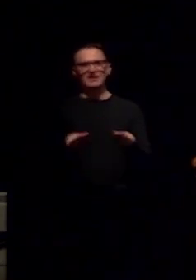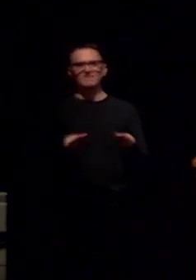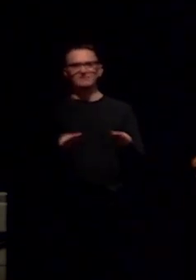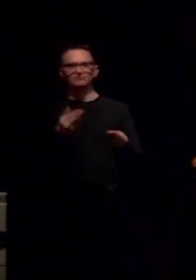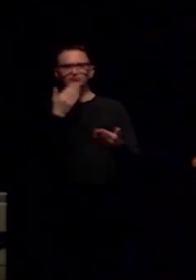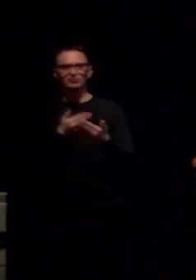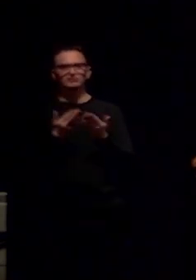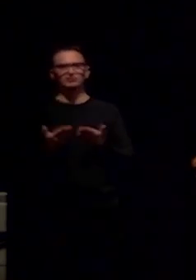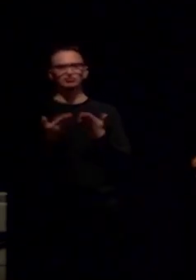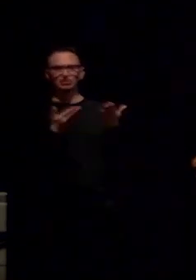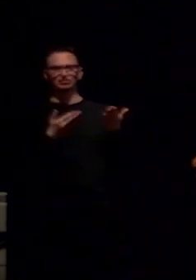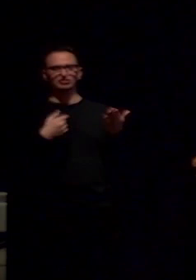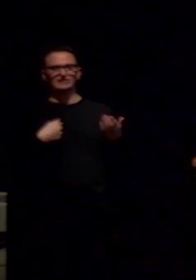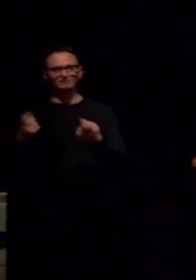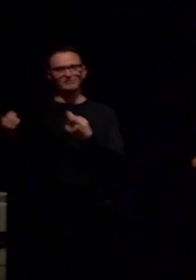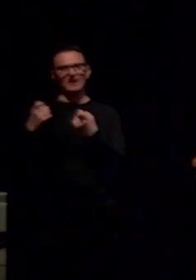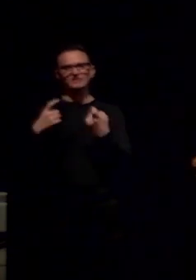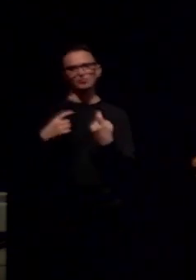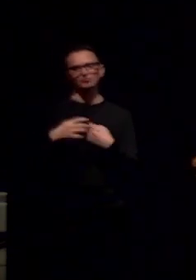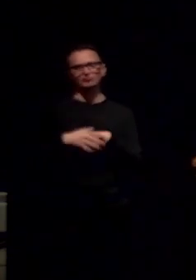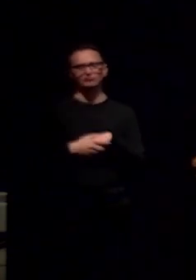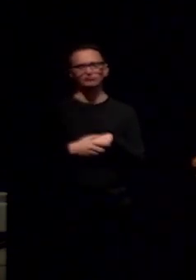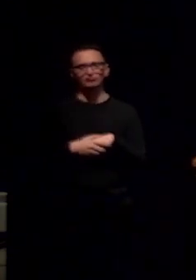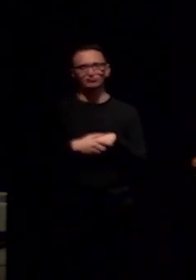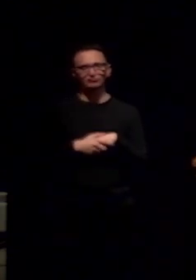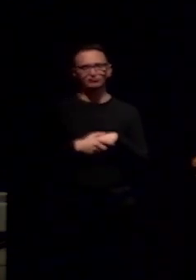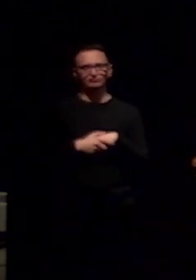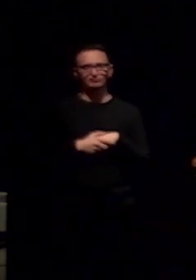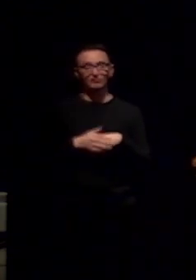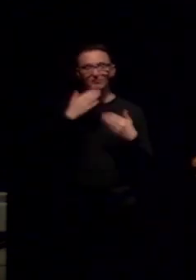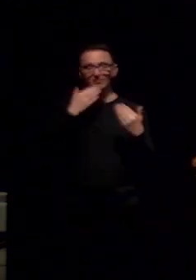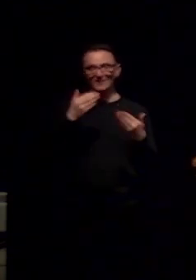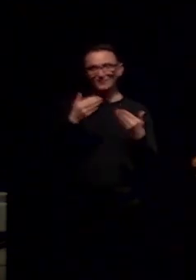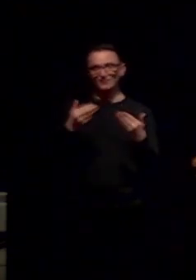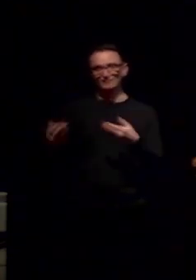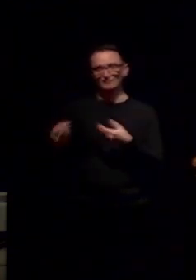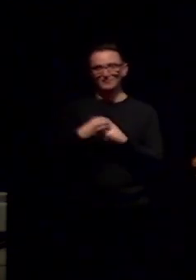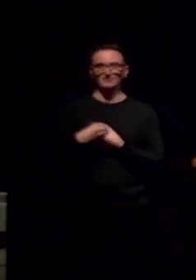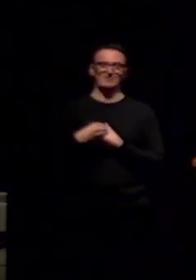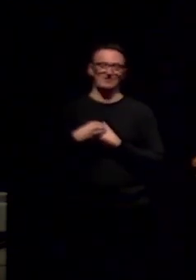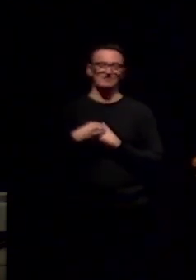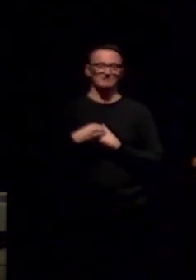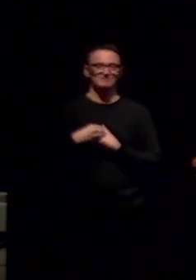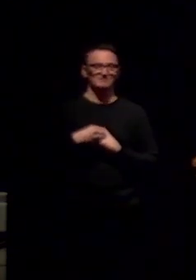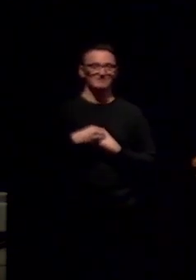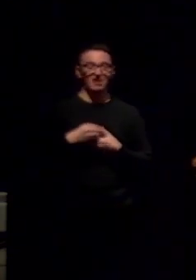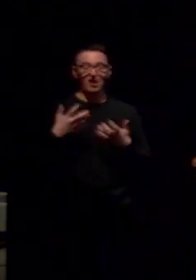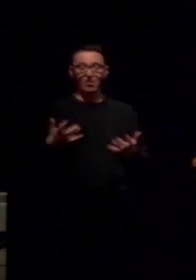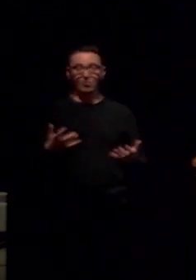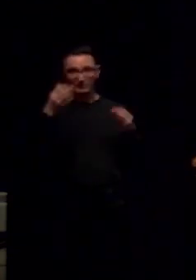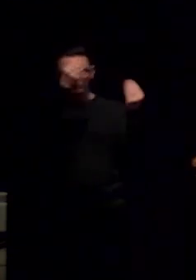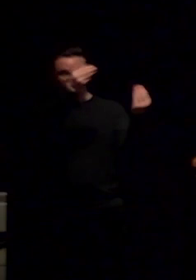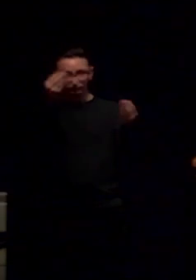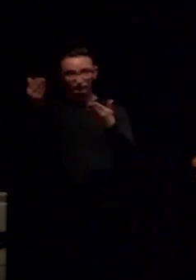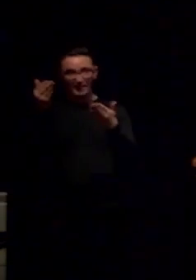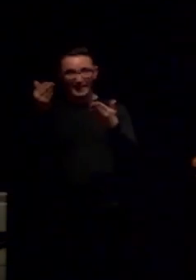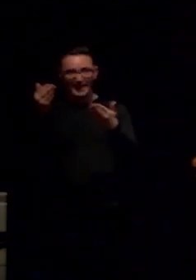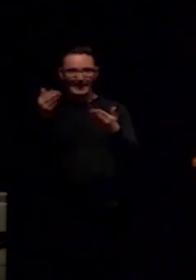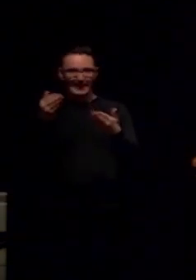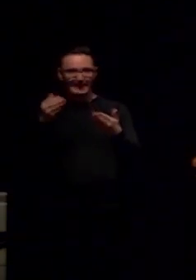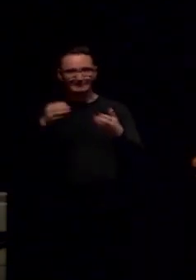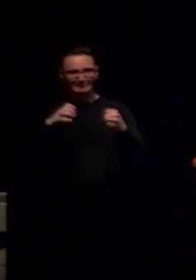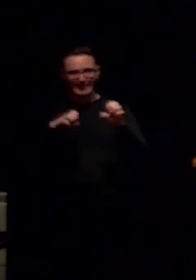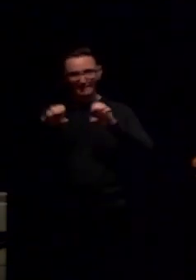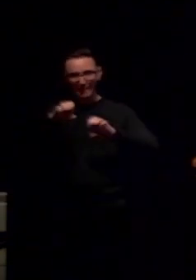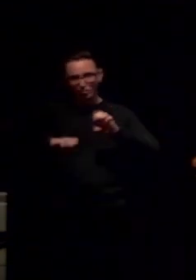this conversation, bringing it out into the work that you do. So thank you all for participating. Want to let people know that an evaluation form will be